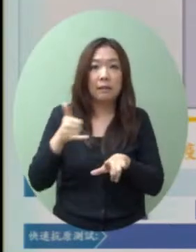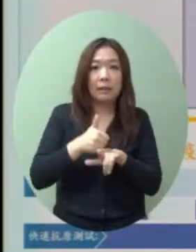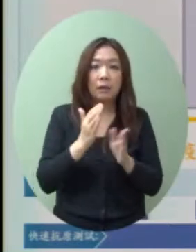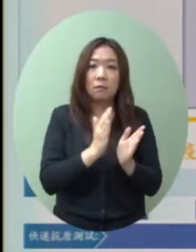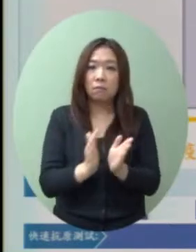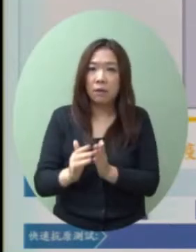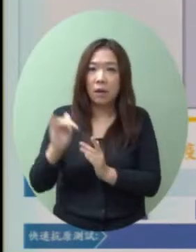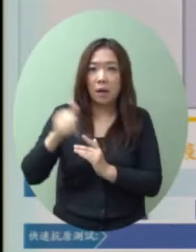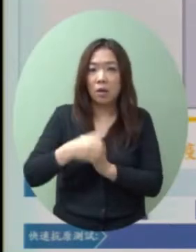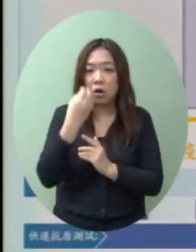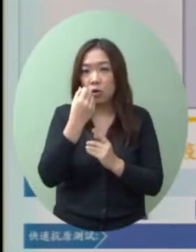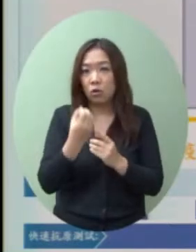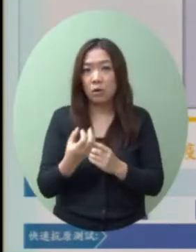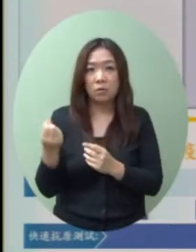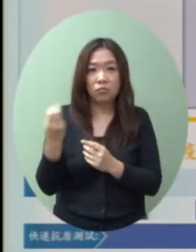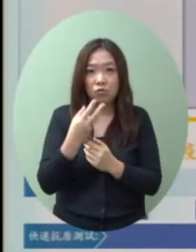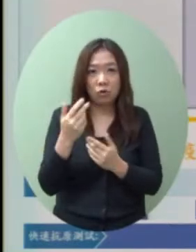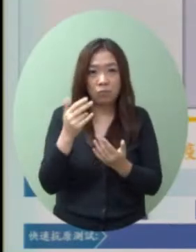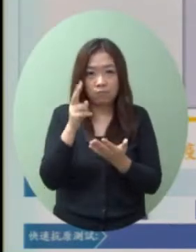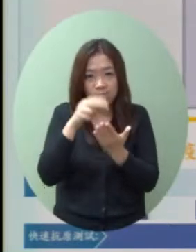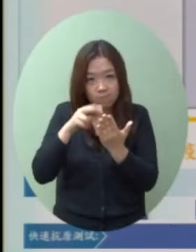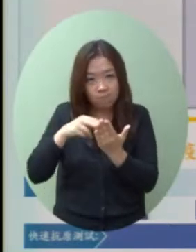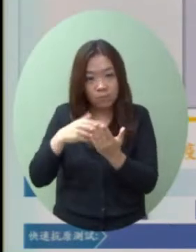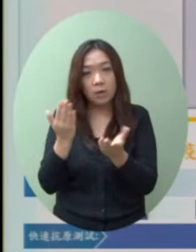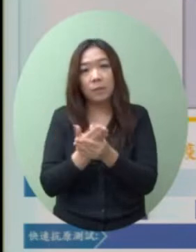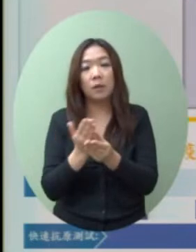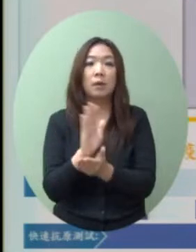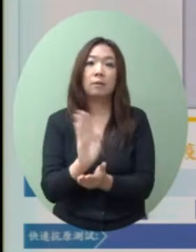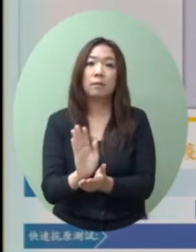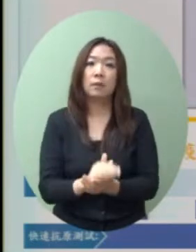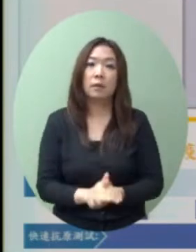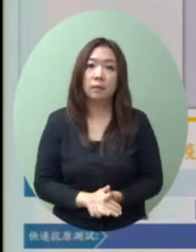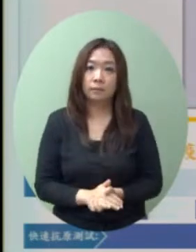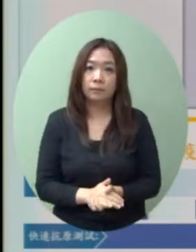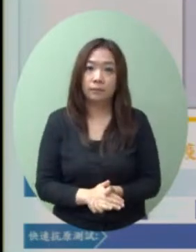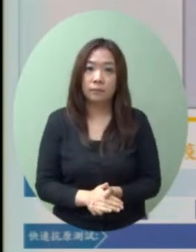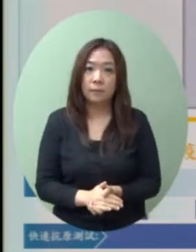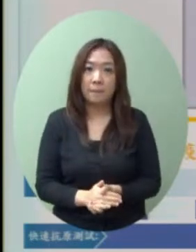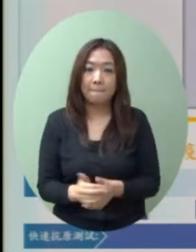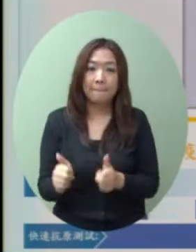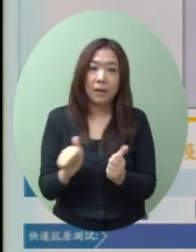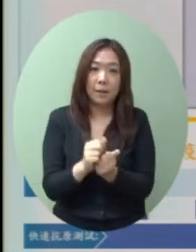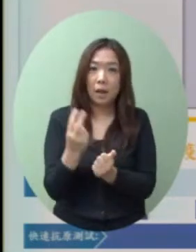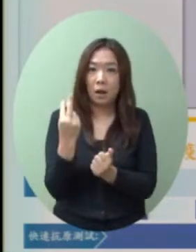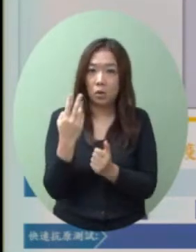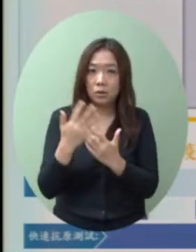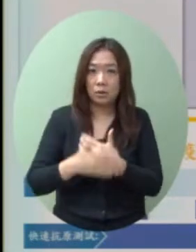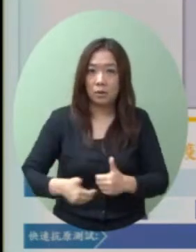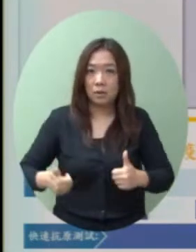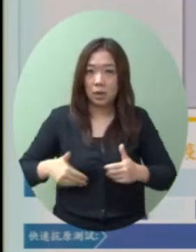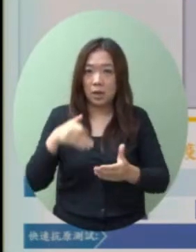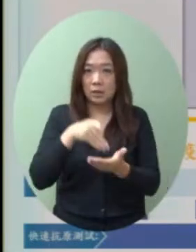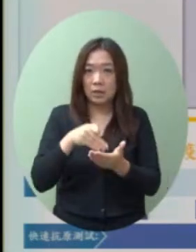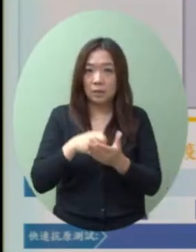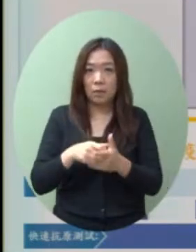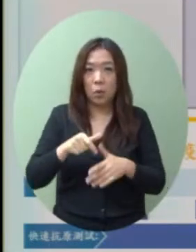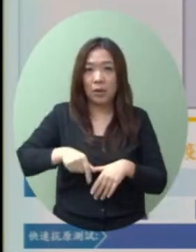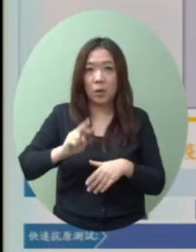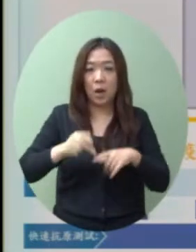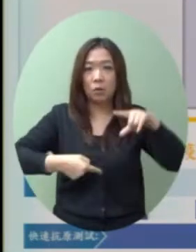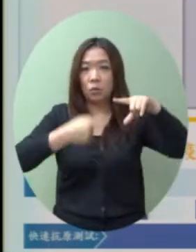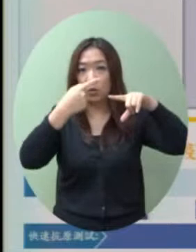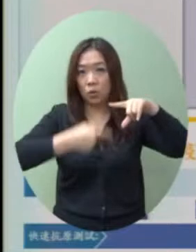a QR code. When they arrive at Hong Kong, there is no need to check